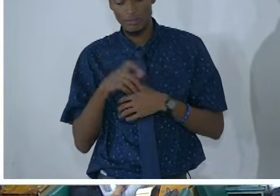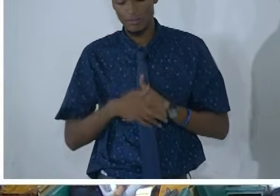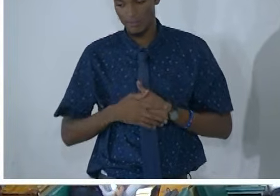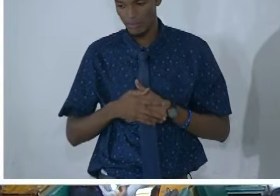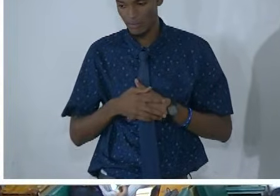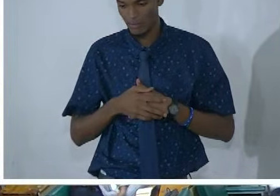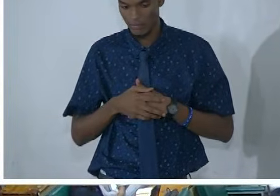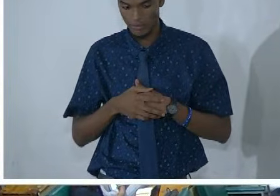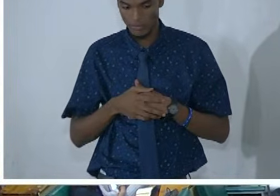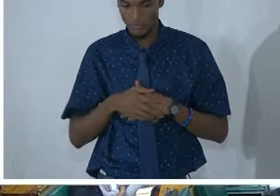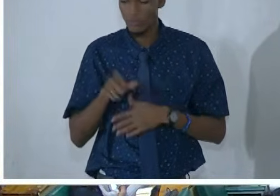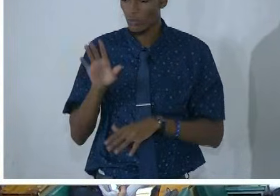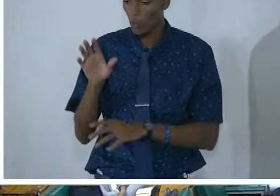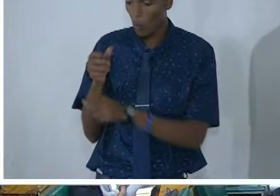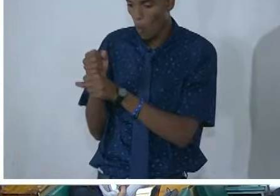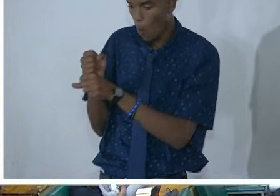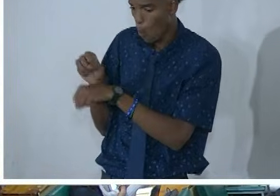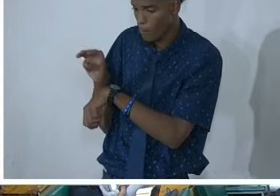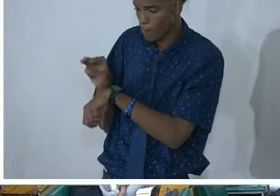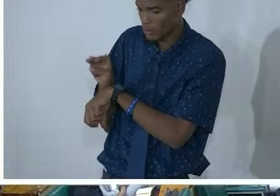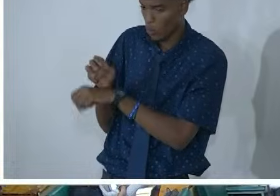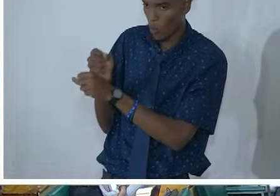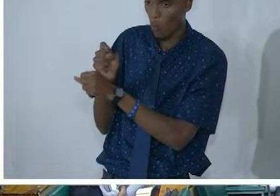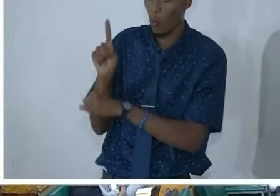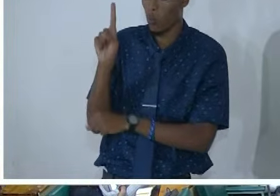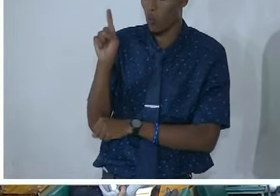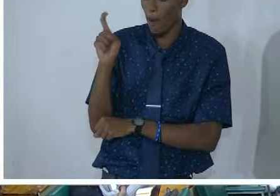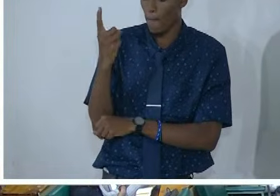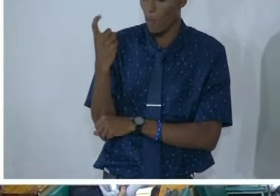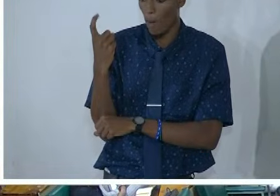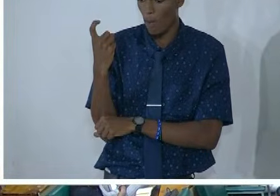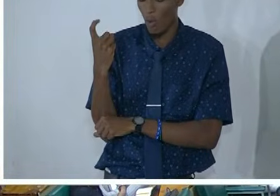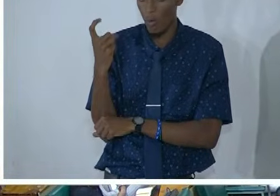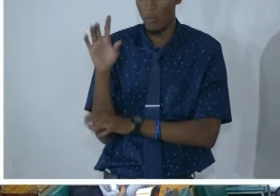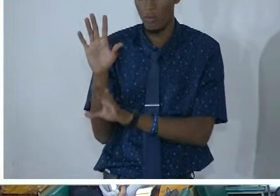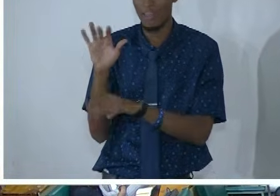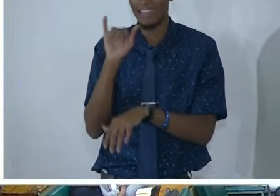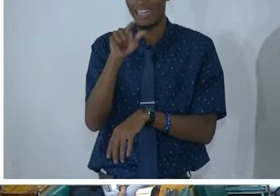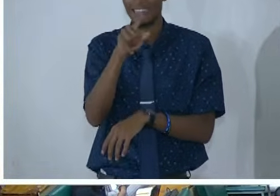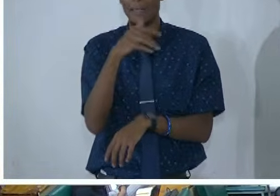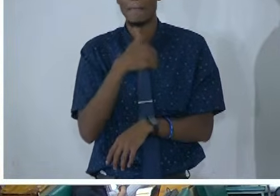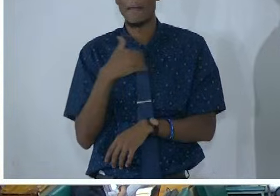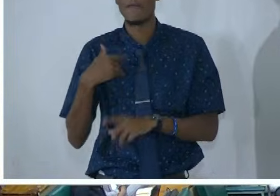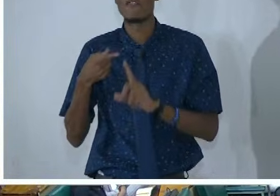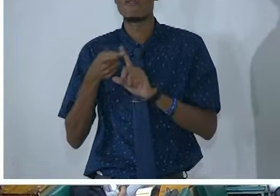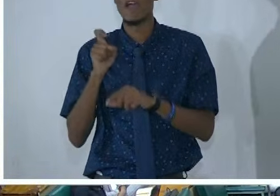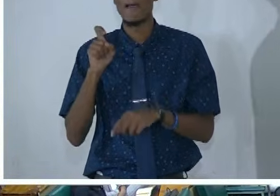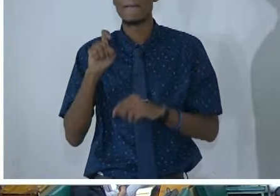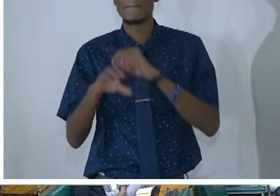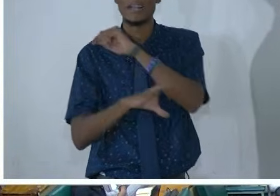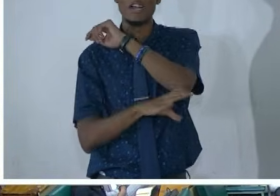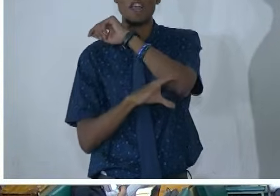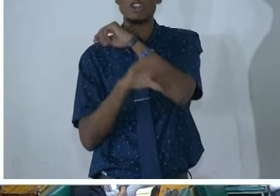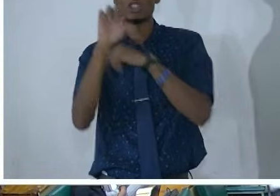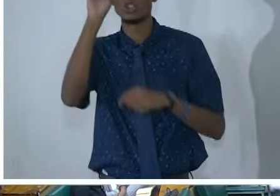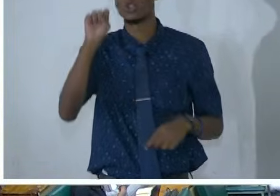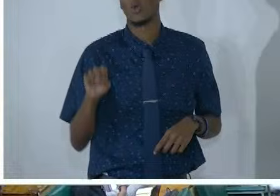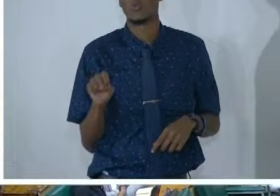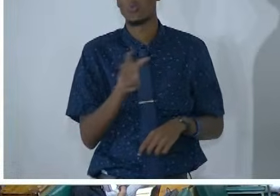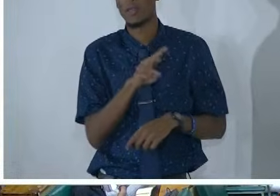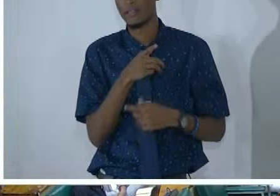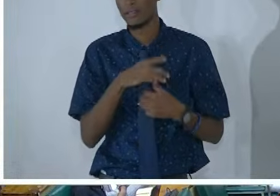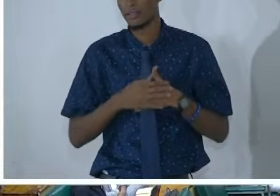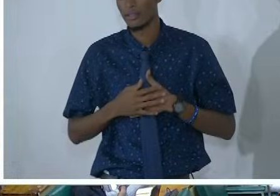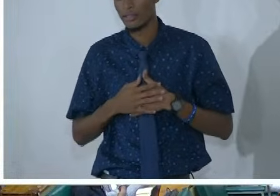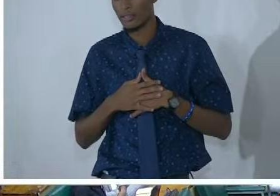Minister, hold on. You have one other member before, and that's a member from Clarendon Southwest. Thank you, Madam